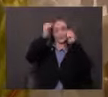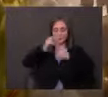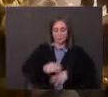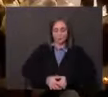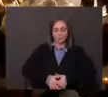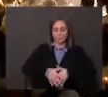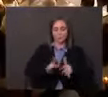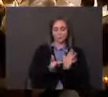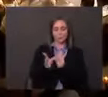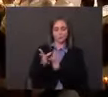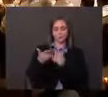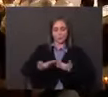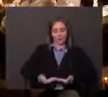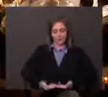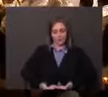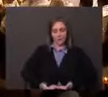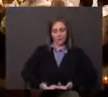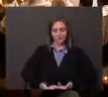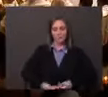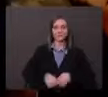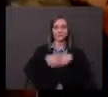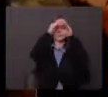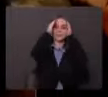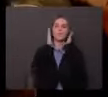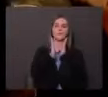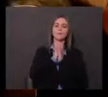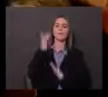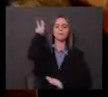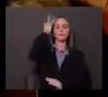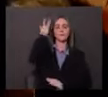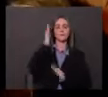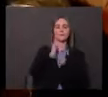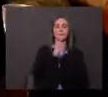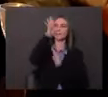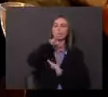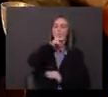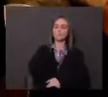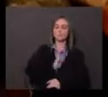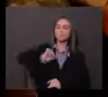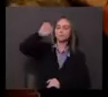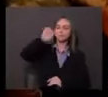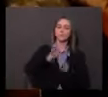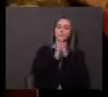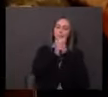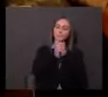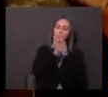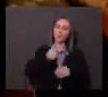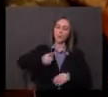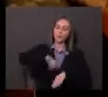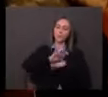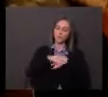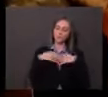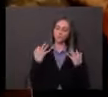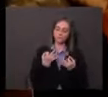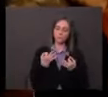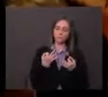the fruit of thy womb, Jesus. Santa Maria, Mãe de Deus, rogai por nós, pecadores, agora e na